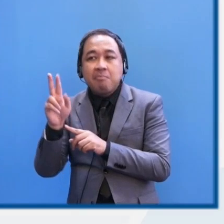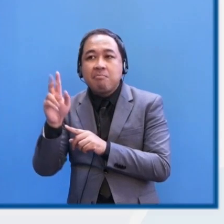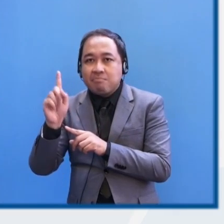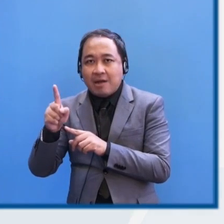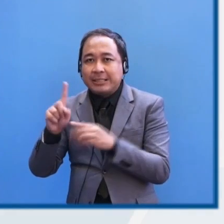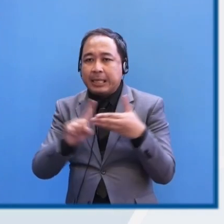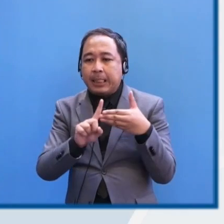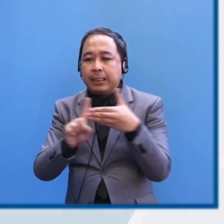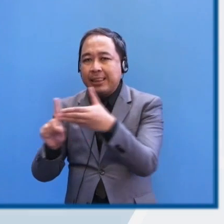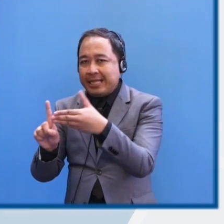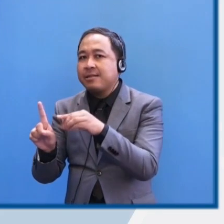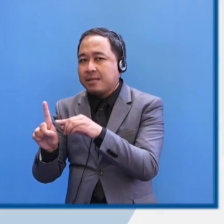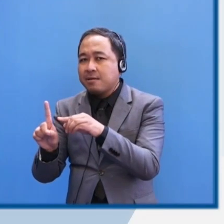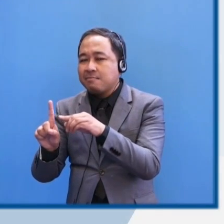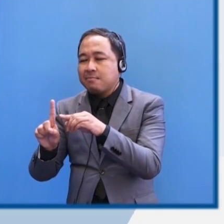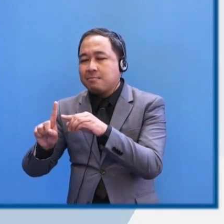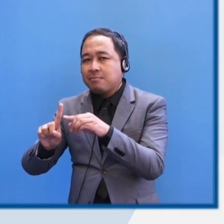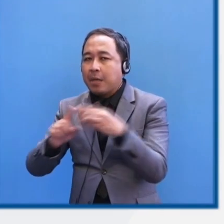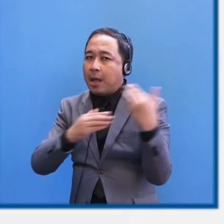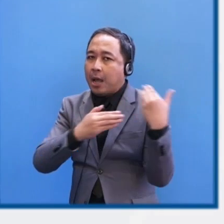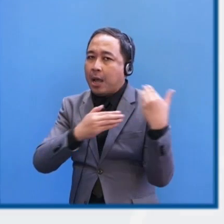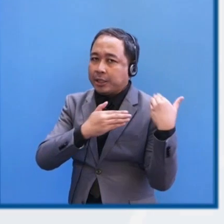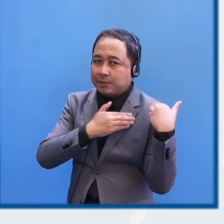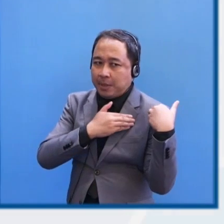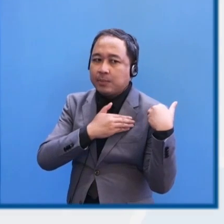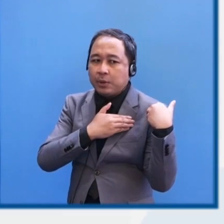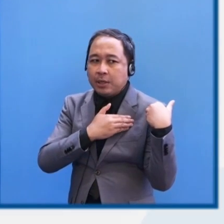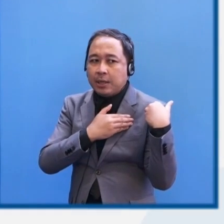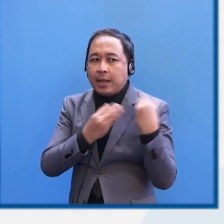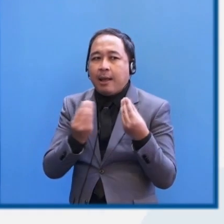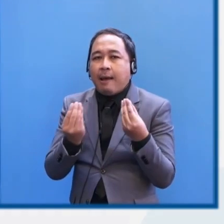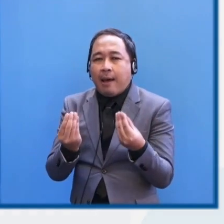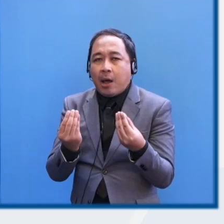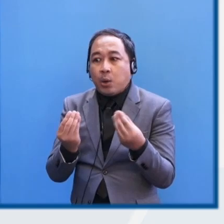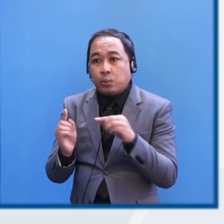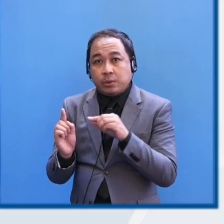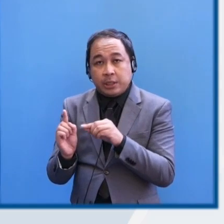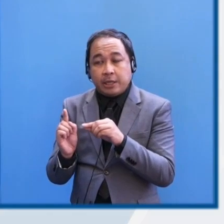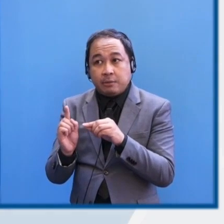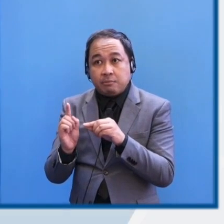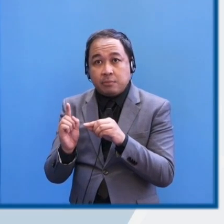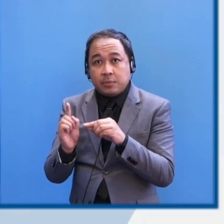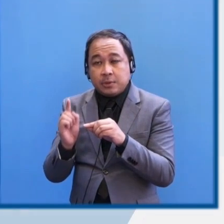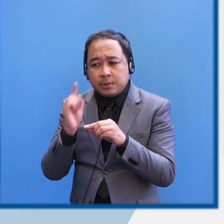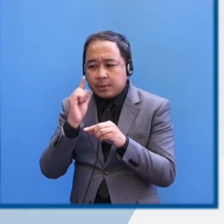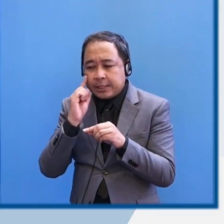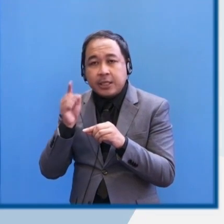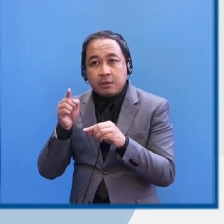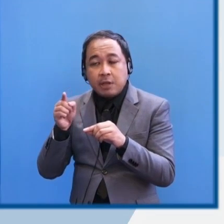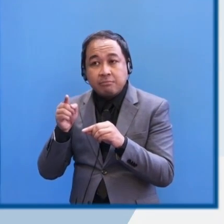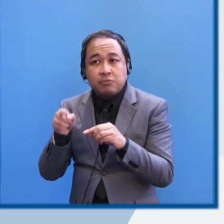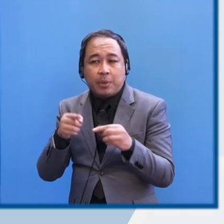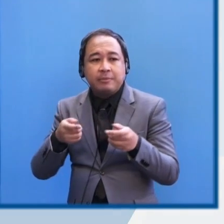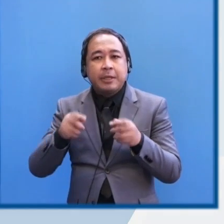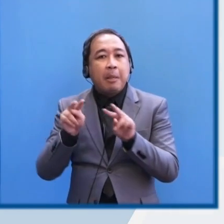coordinating the risk-informed development being integrated into informing those processes. And